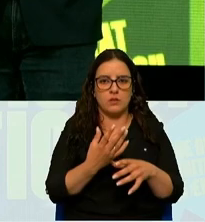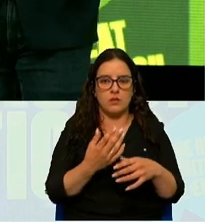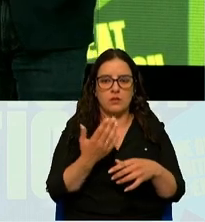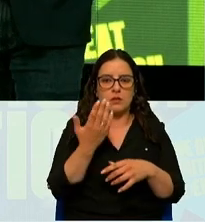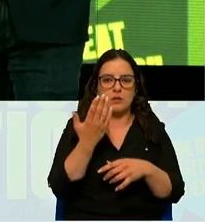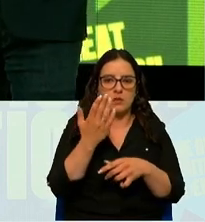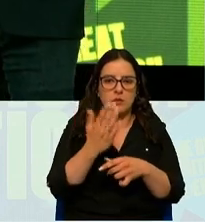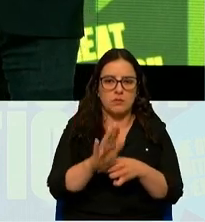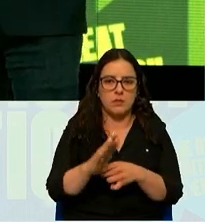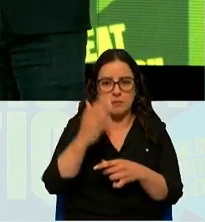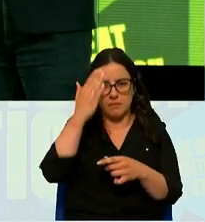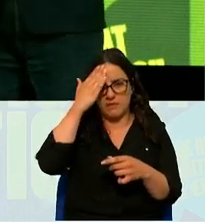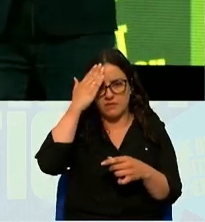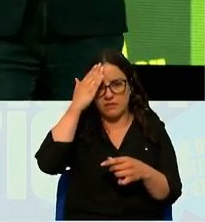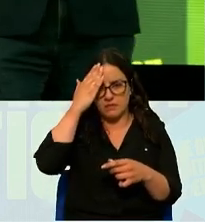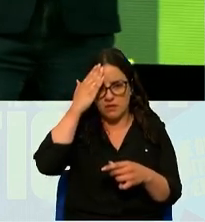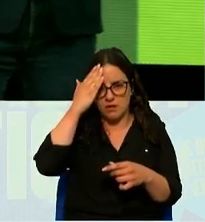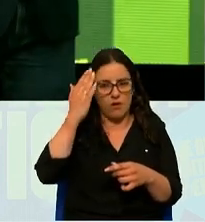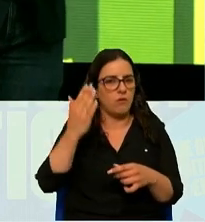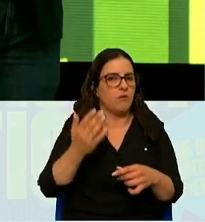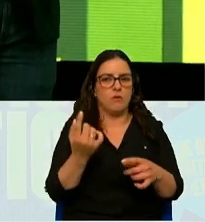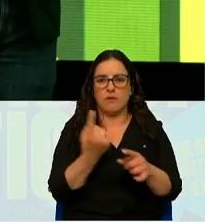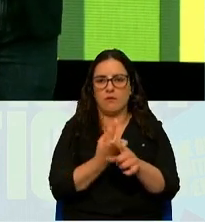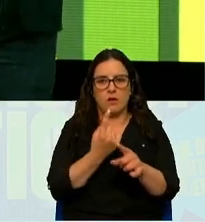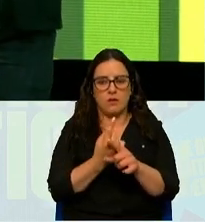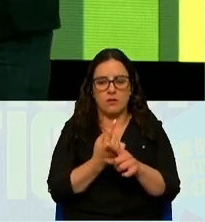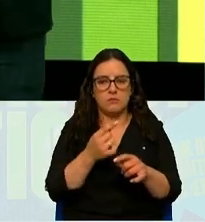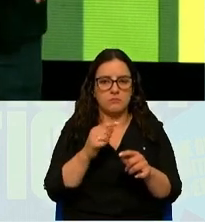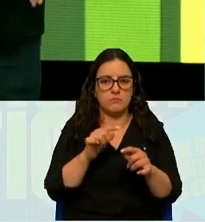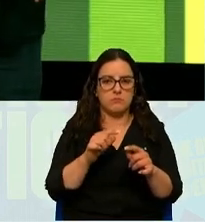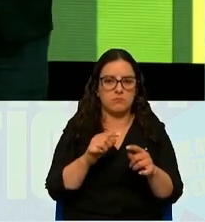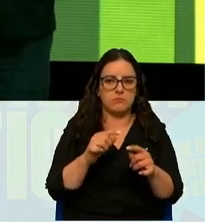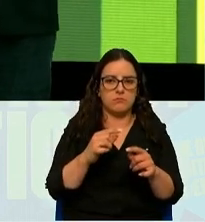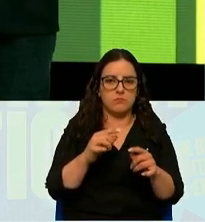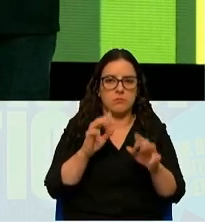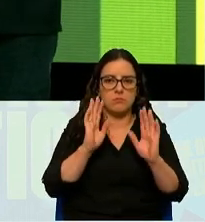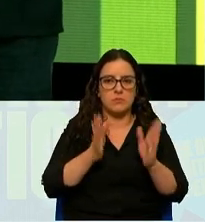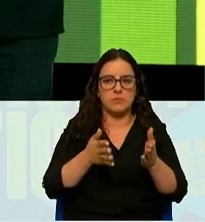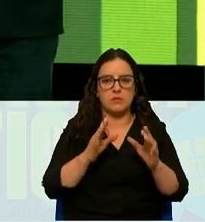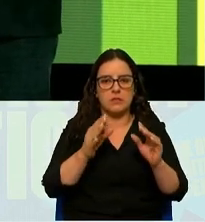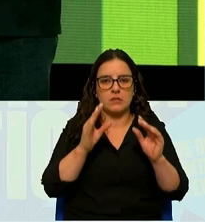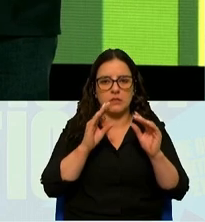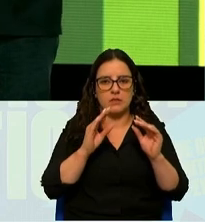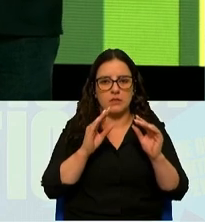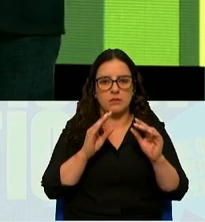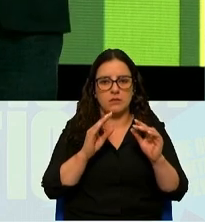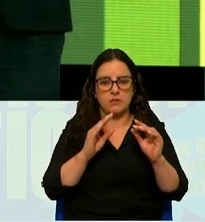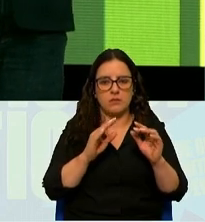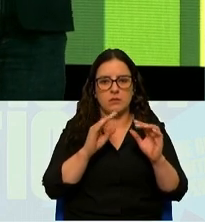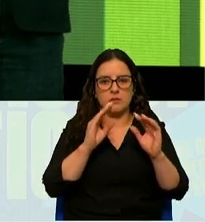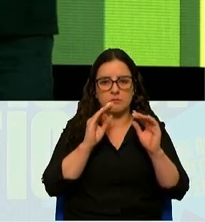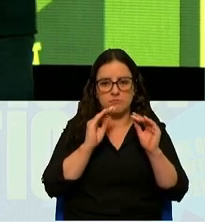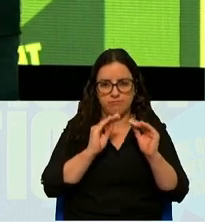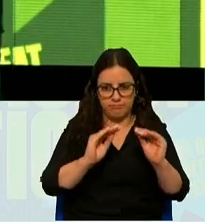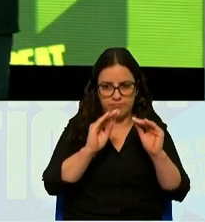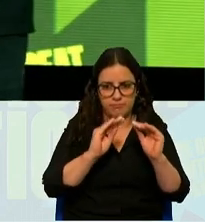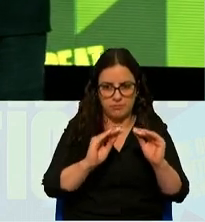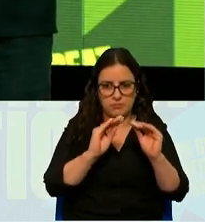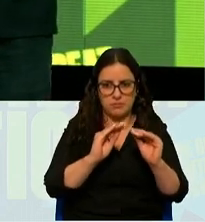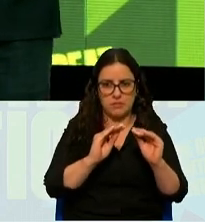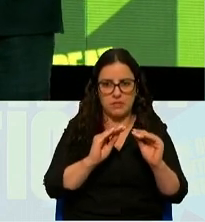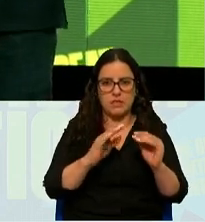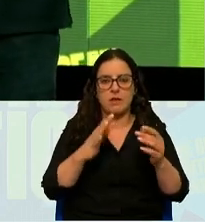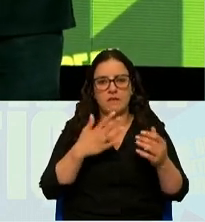need a data set for forecast prediction. Then you train a model, and you can only use that model for forecast prediction. You want a different